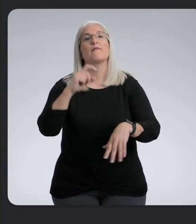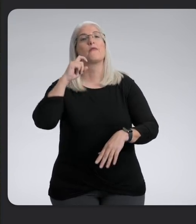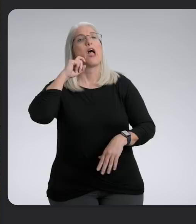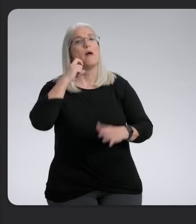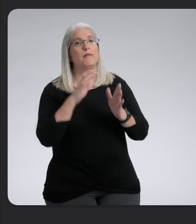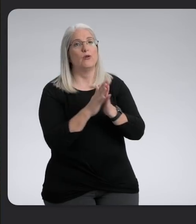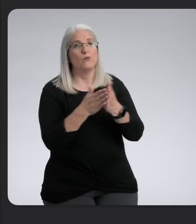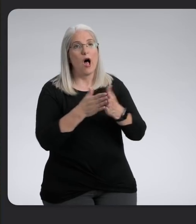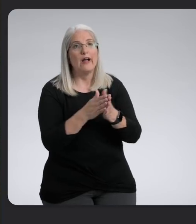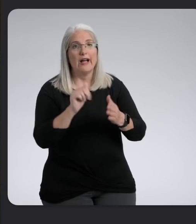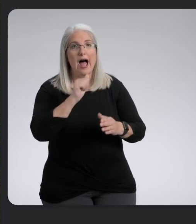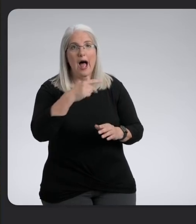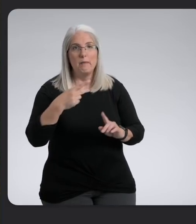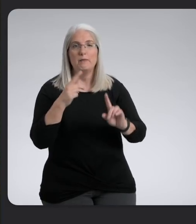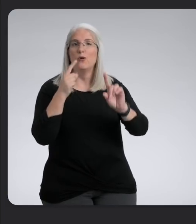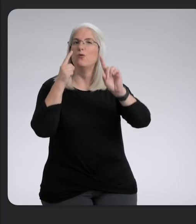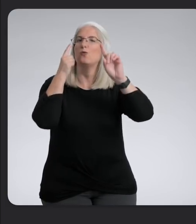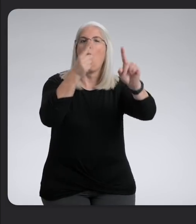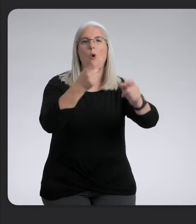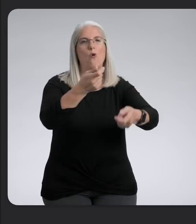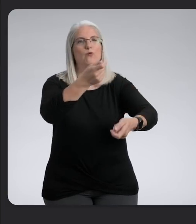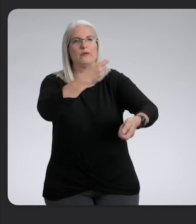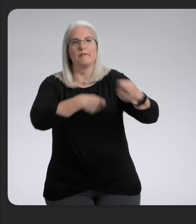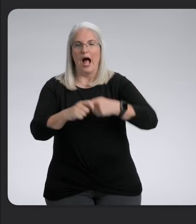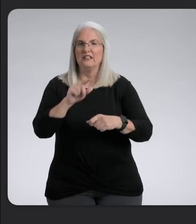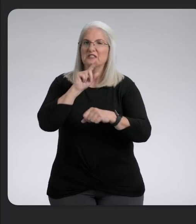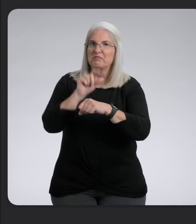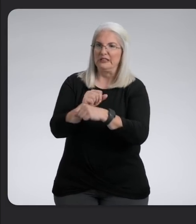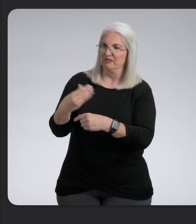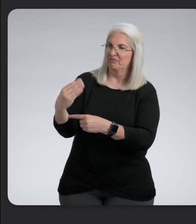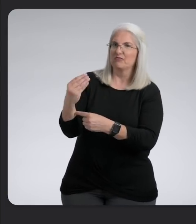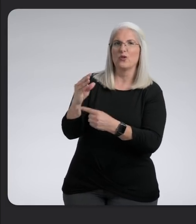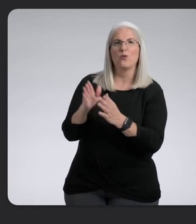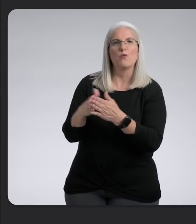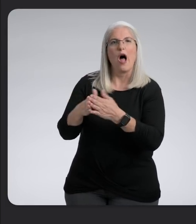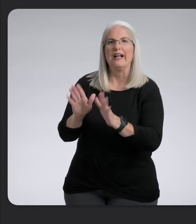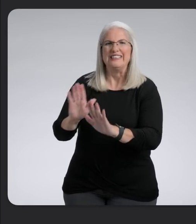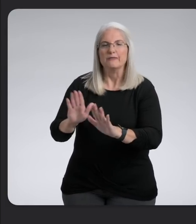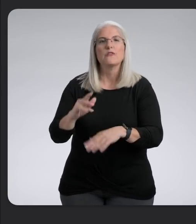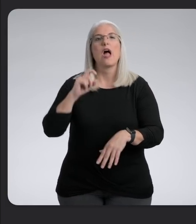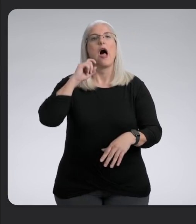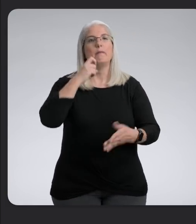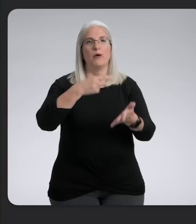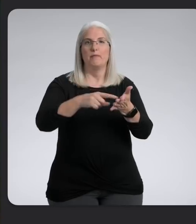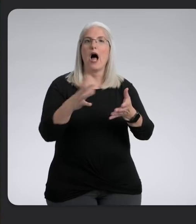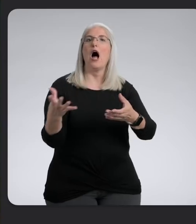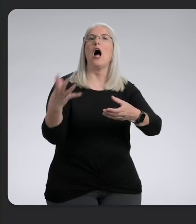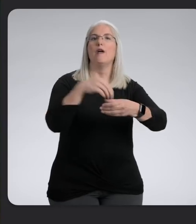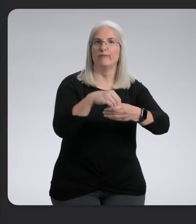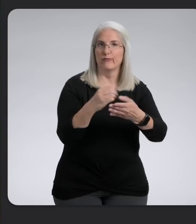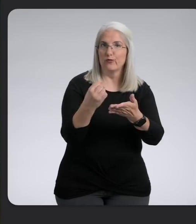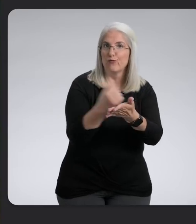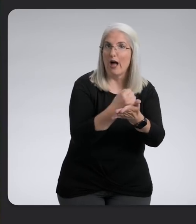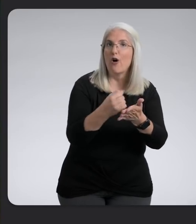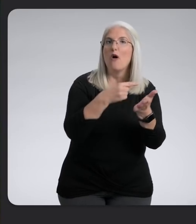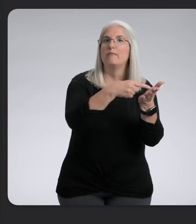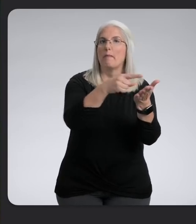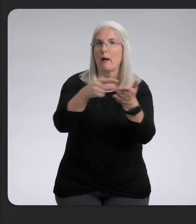to replace your physical wallet. Starting with Apple Pay, we added payment cards to make payments safer and more